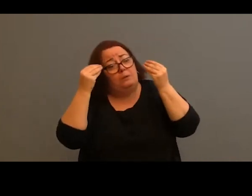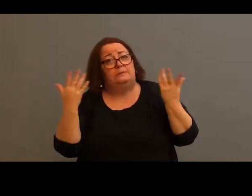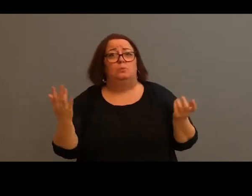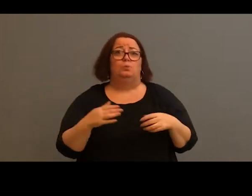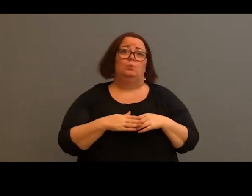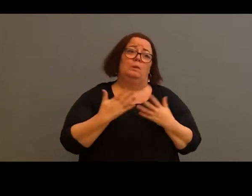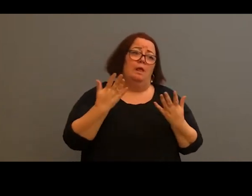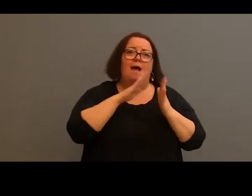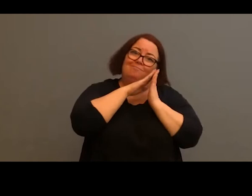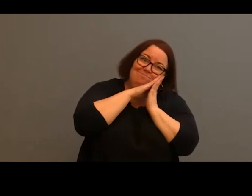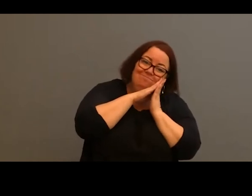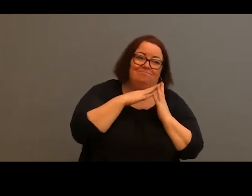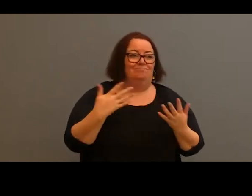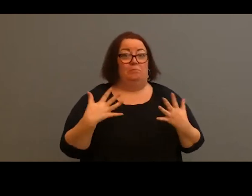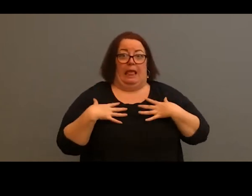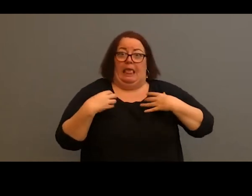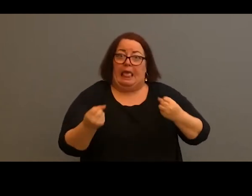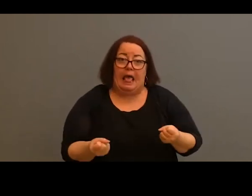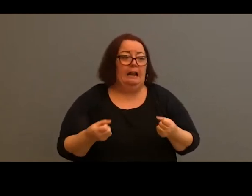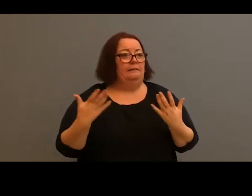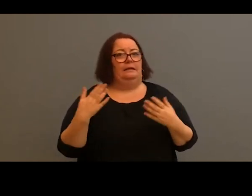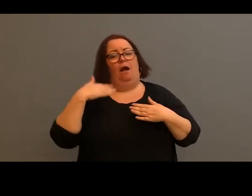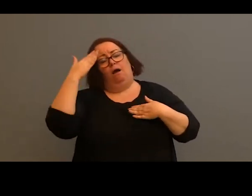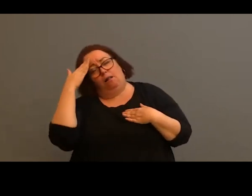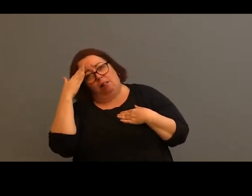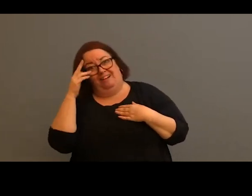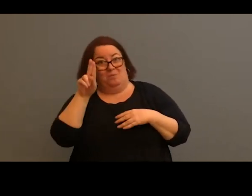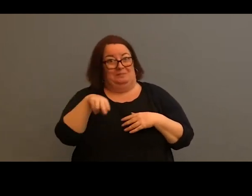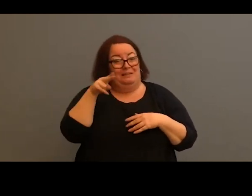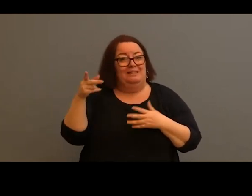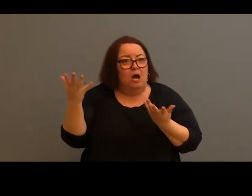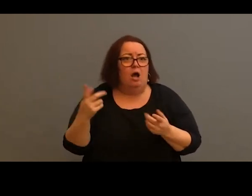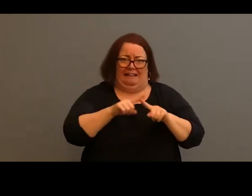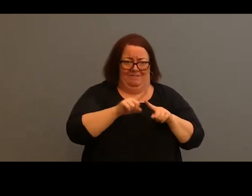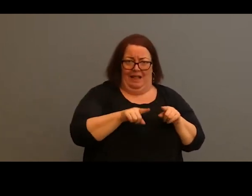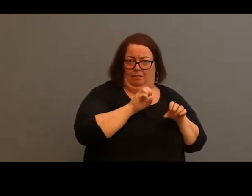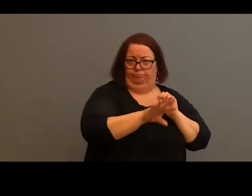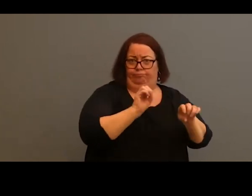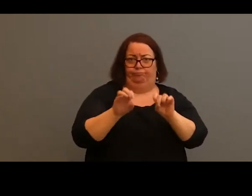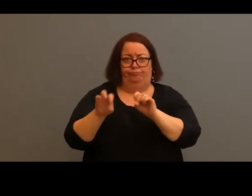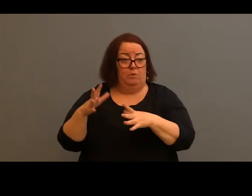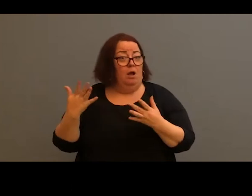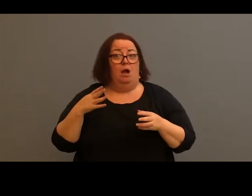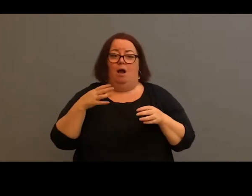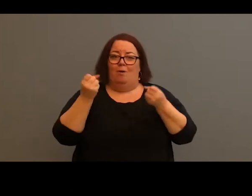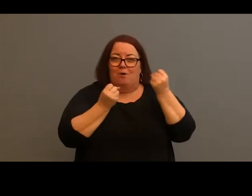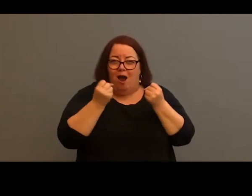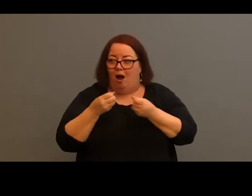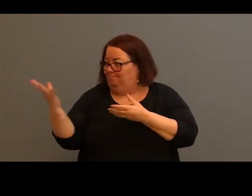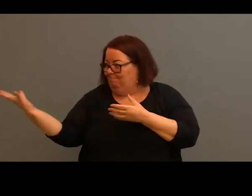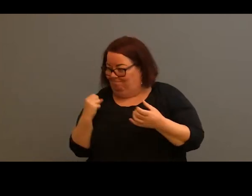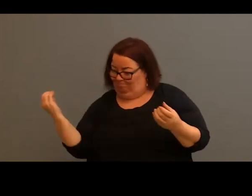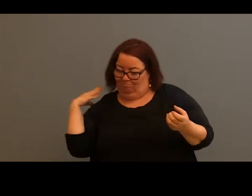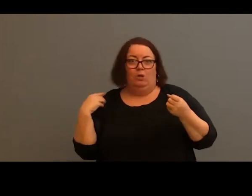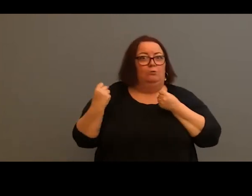labor, transportation, culture, and many more. In the process of developing the